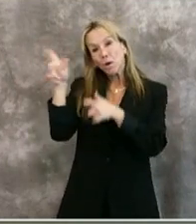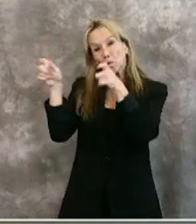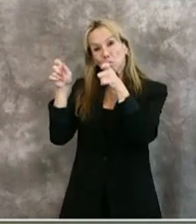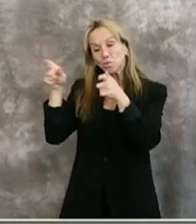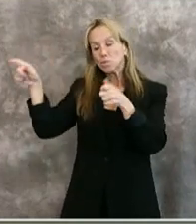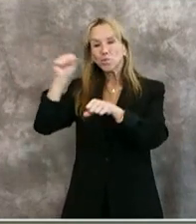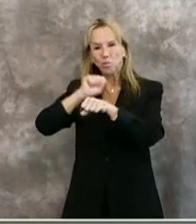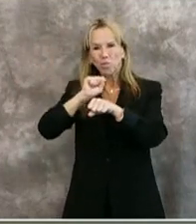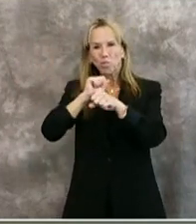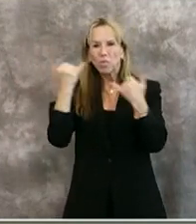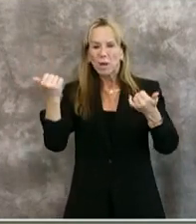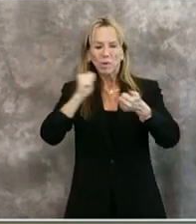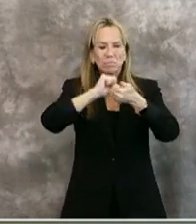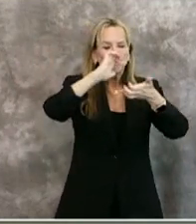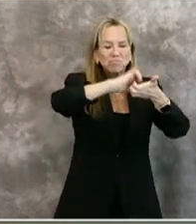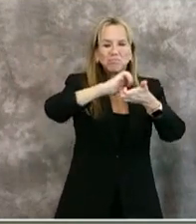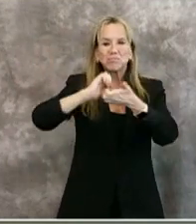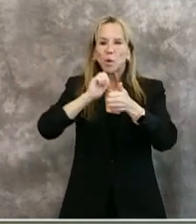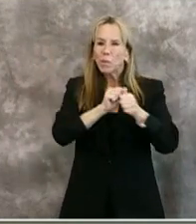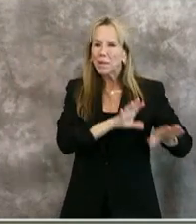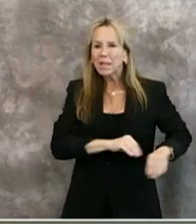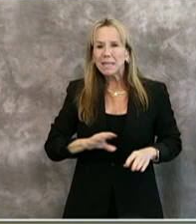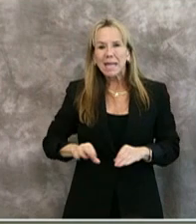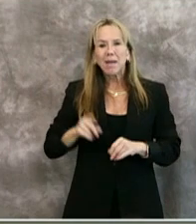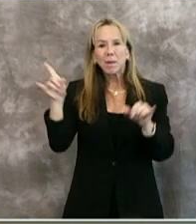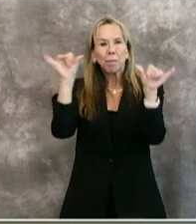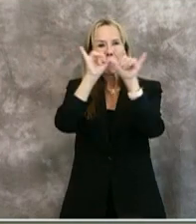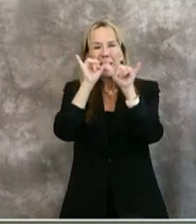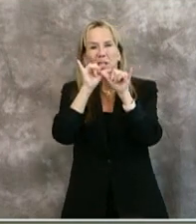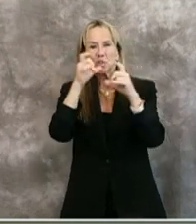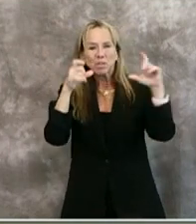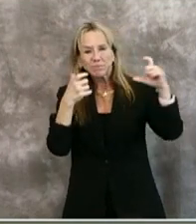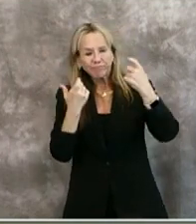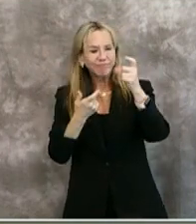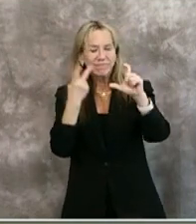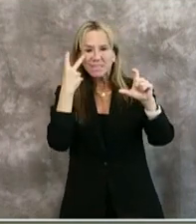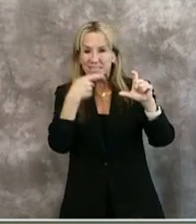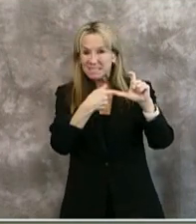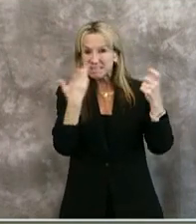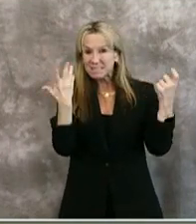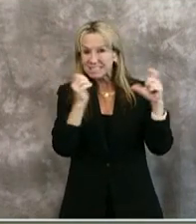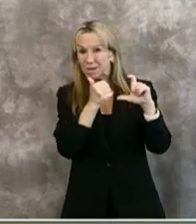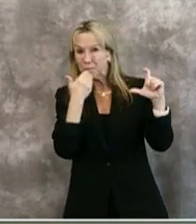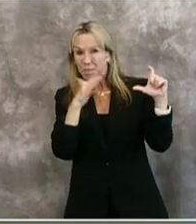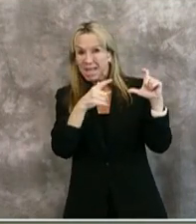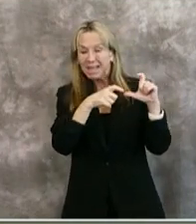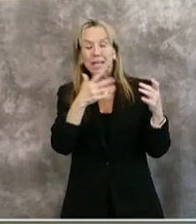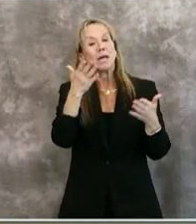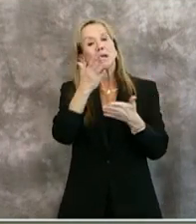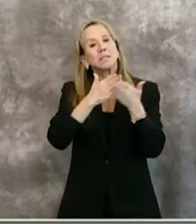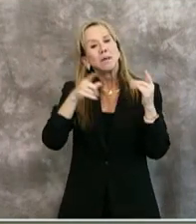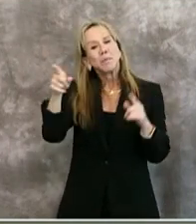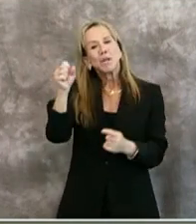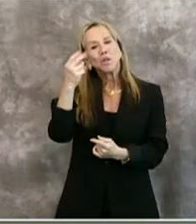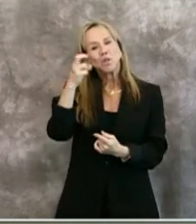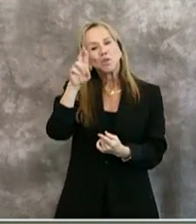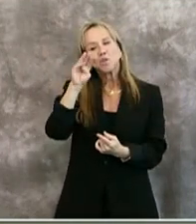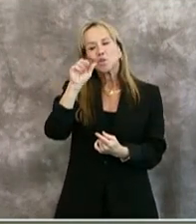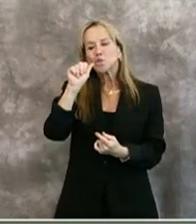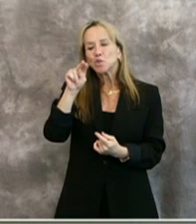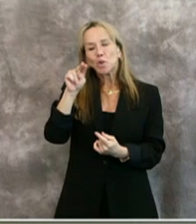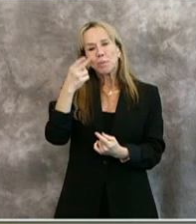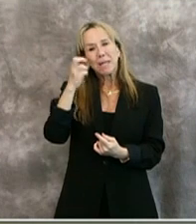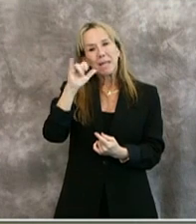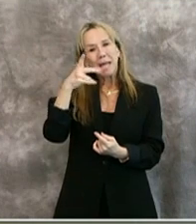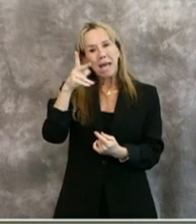partners and the Navy to collect and analyze air measurement data at several locations, including Sherman Heights, Mountain View, Chula Vista,